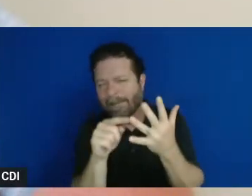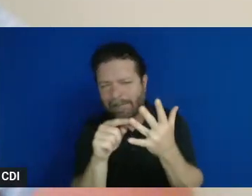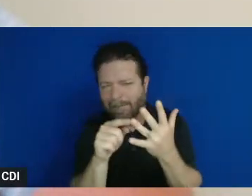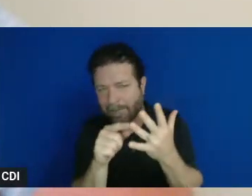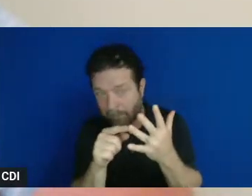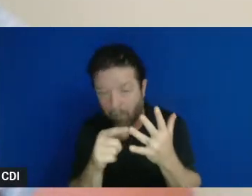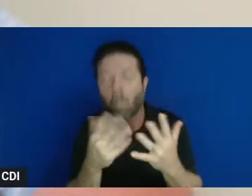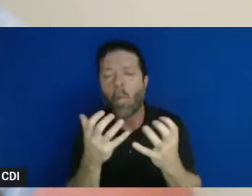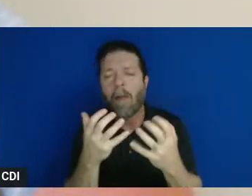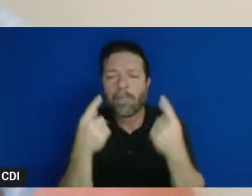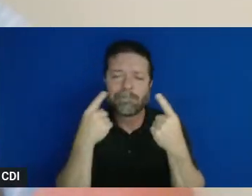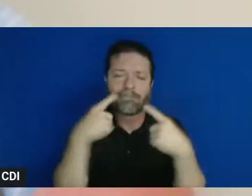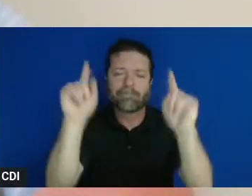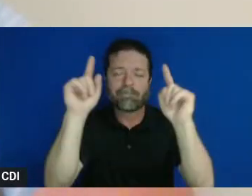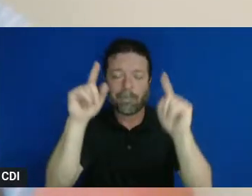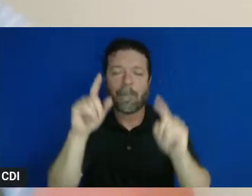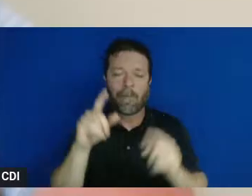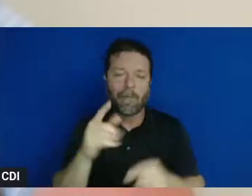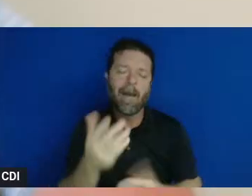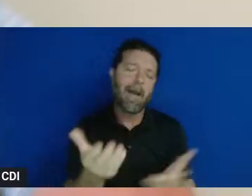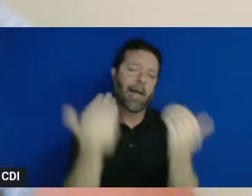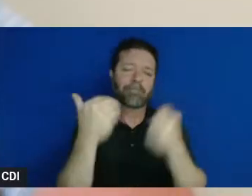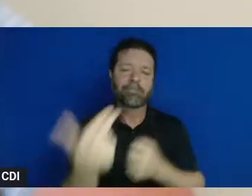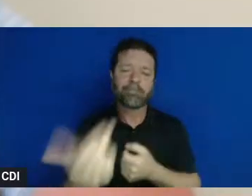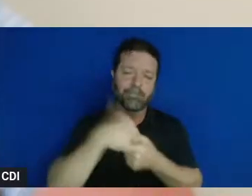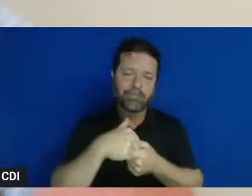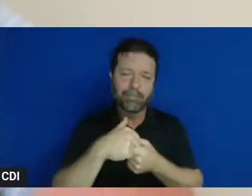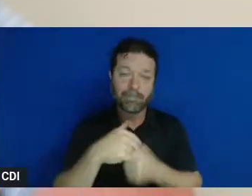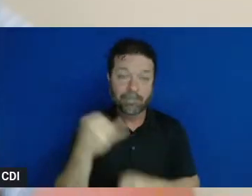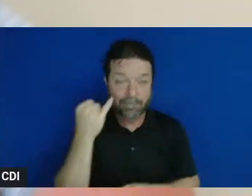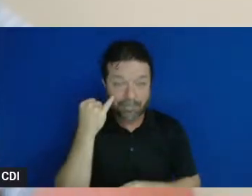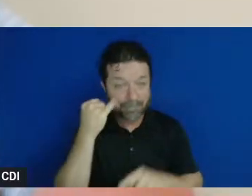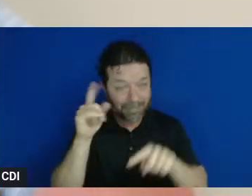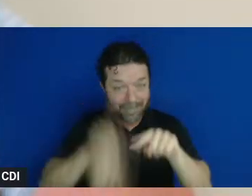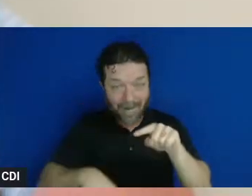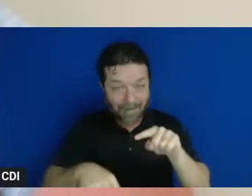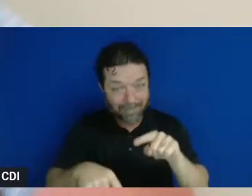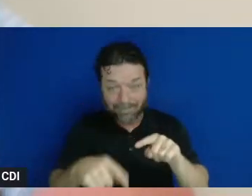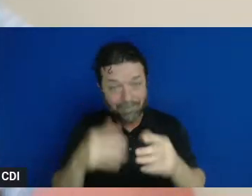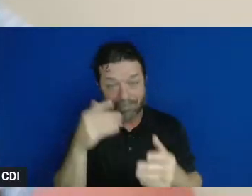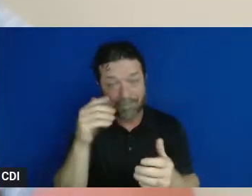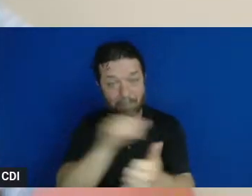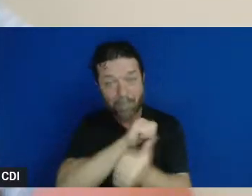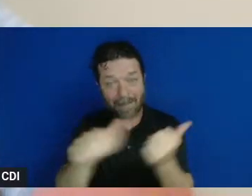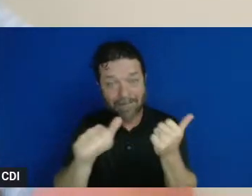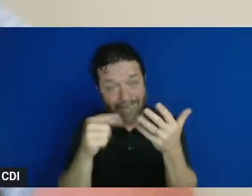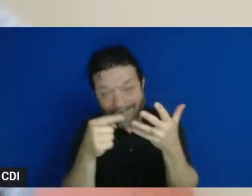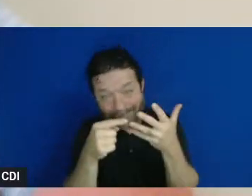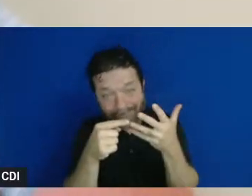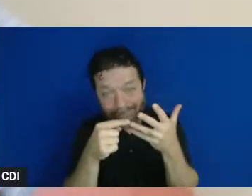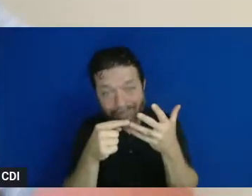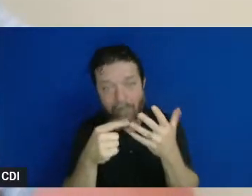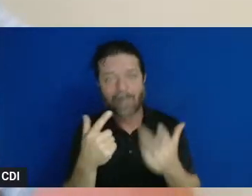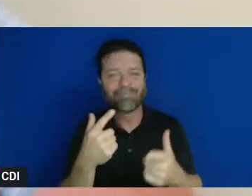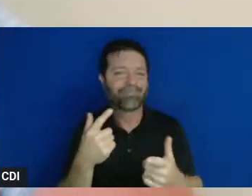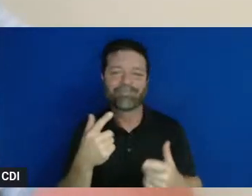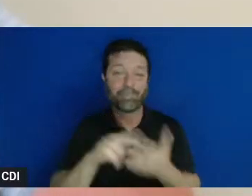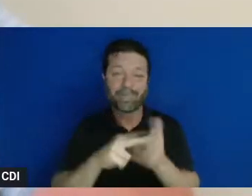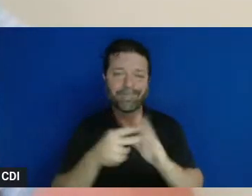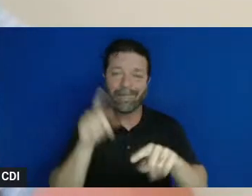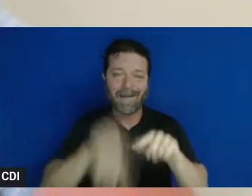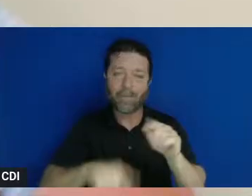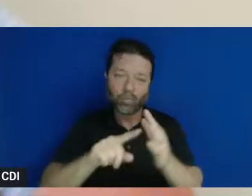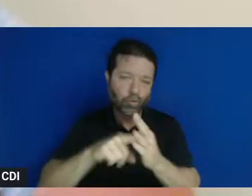But if they cannot pass the office verification, then they will not be able to start with us because they can't